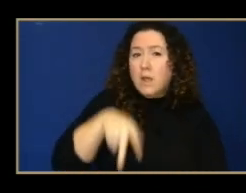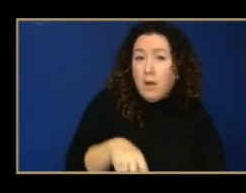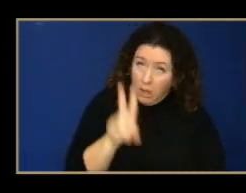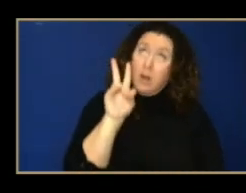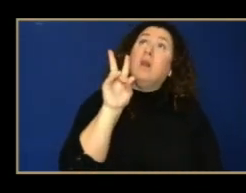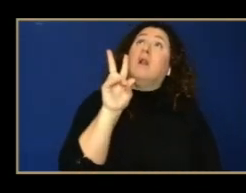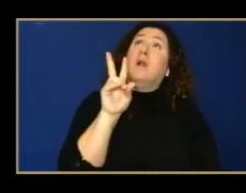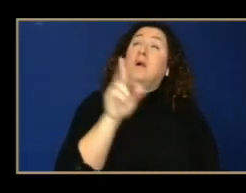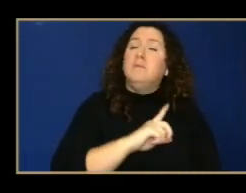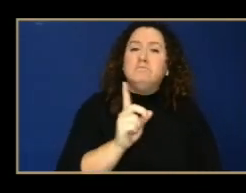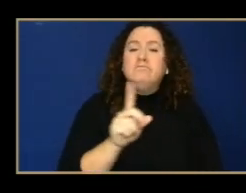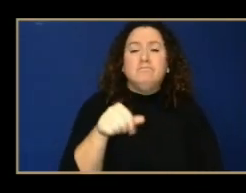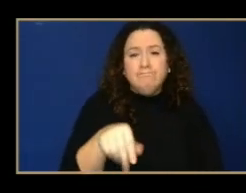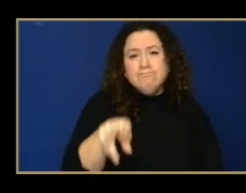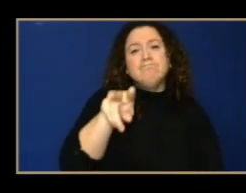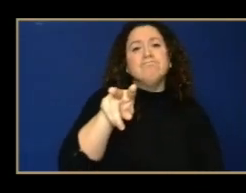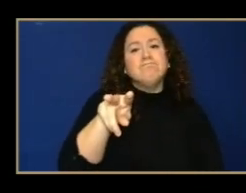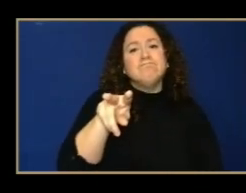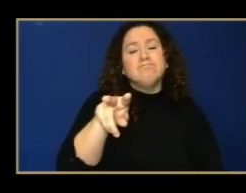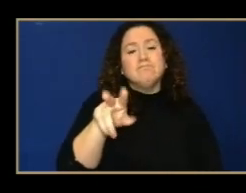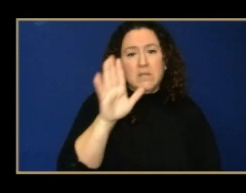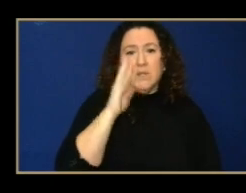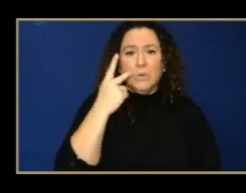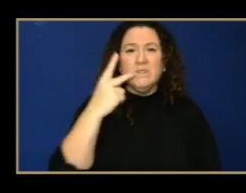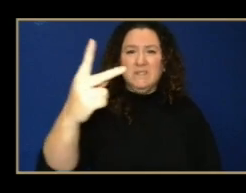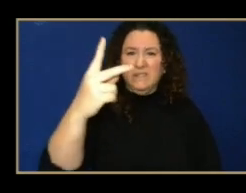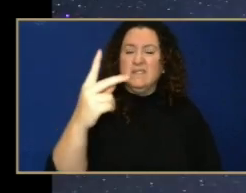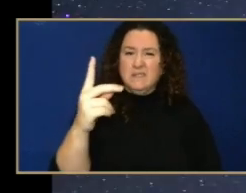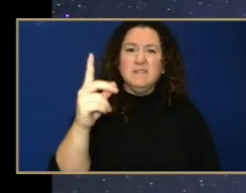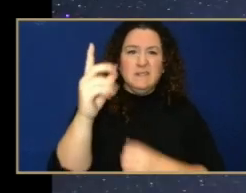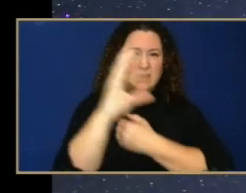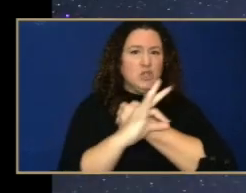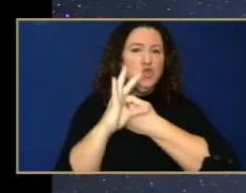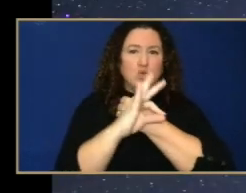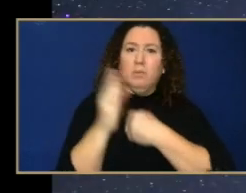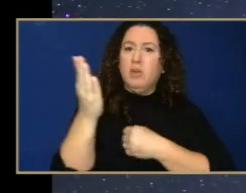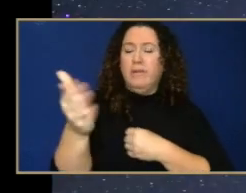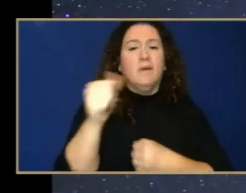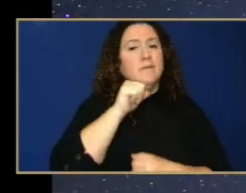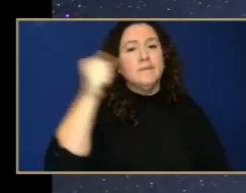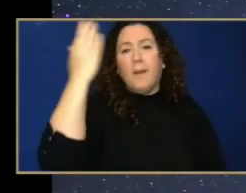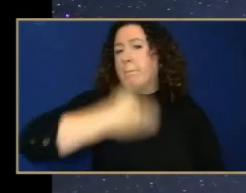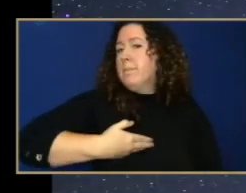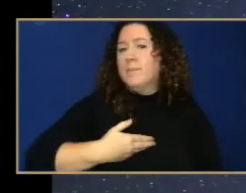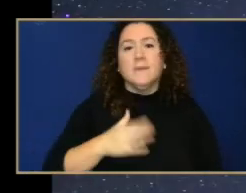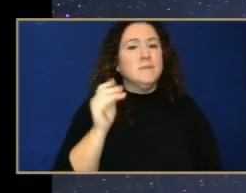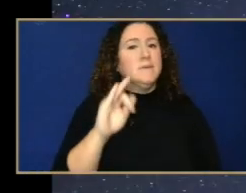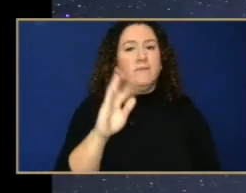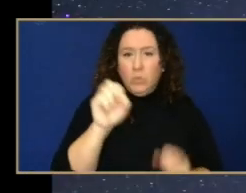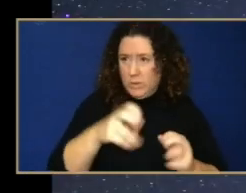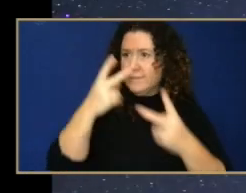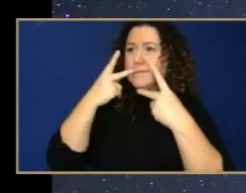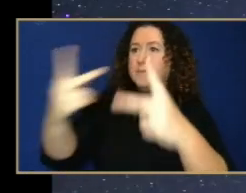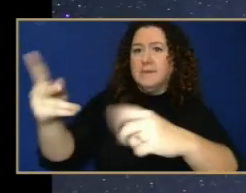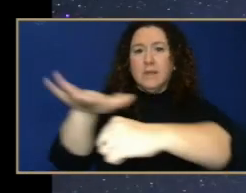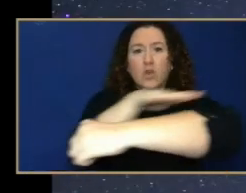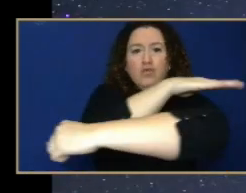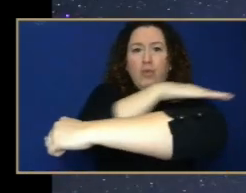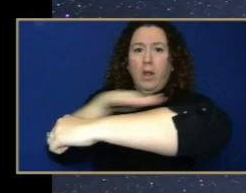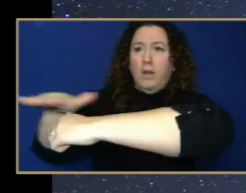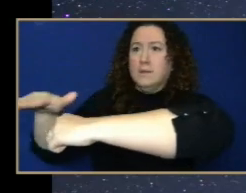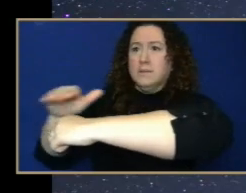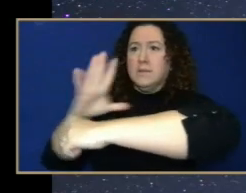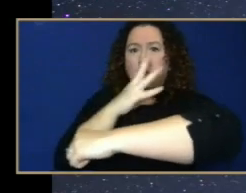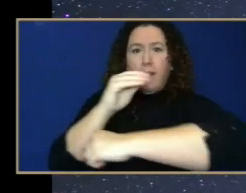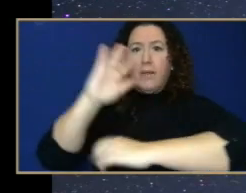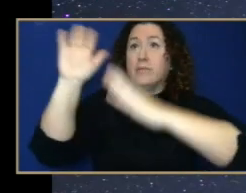it. If you have a clear view of the sky and a clear view of the horizon, you're not going to miss Jupiter there. And then look for Saturn. Saturn is going to be a little bit fainter and a